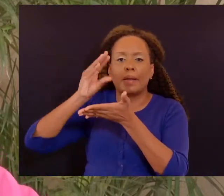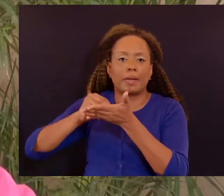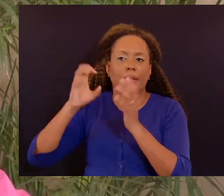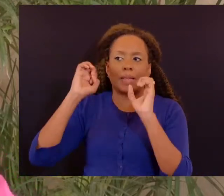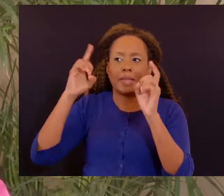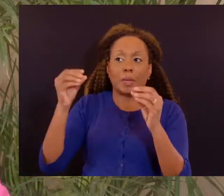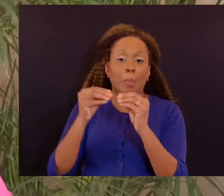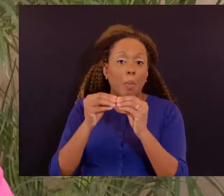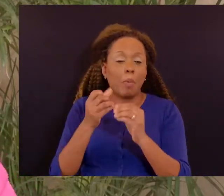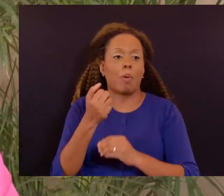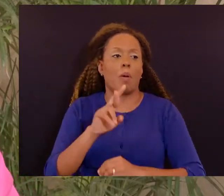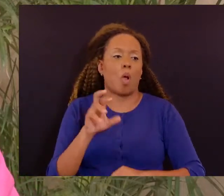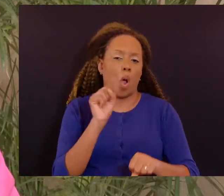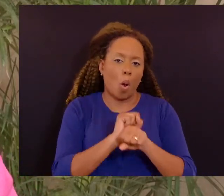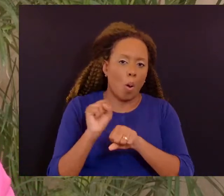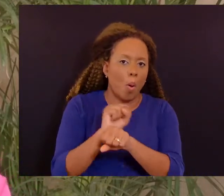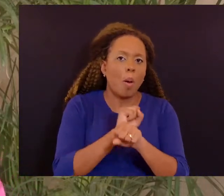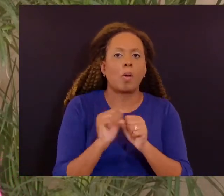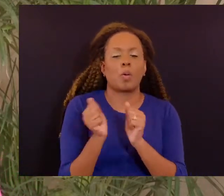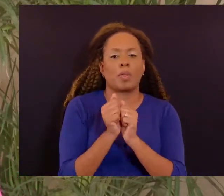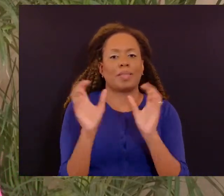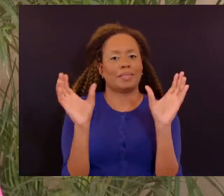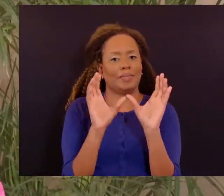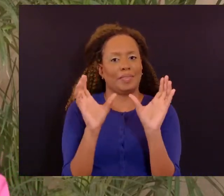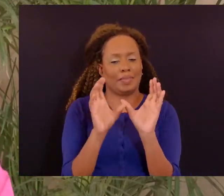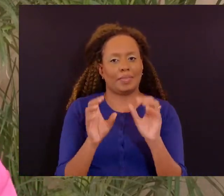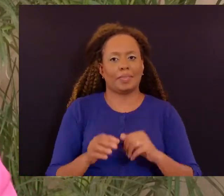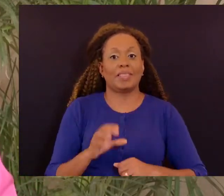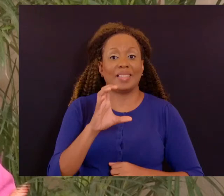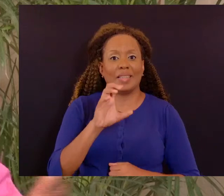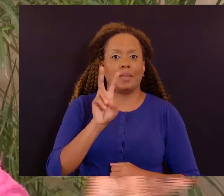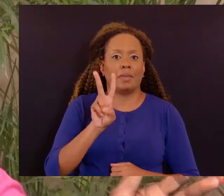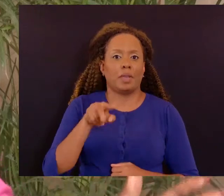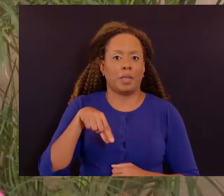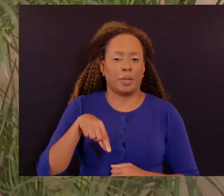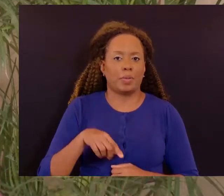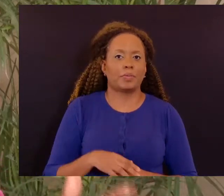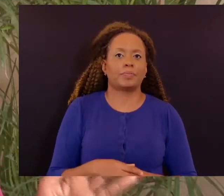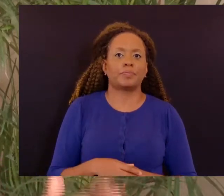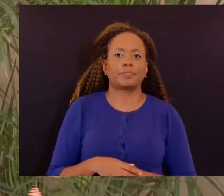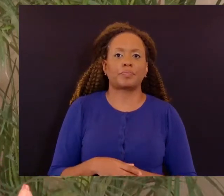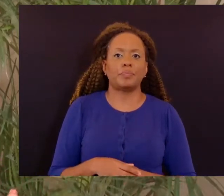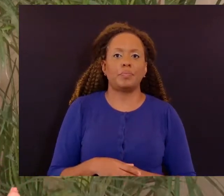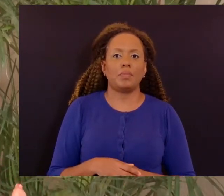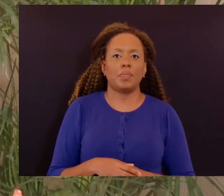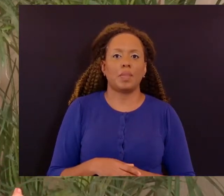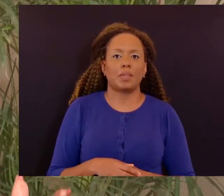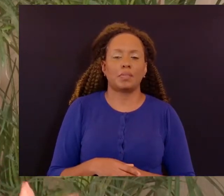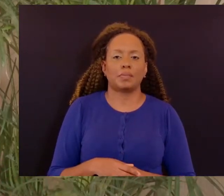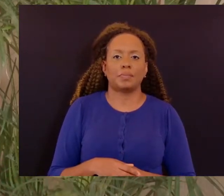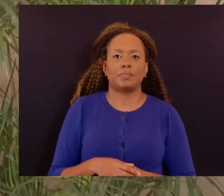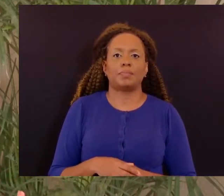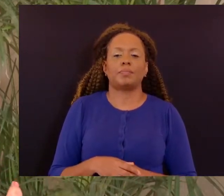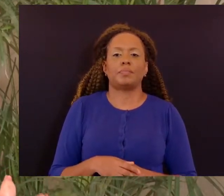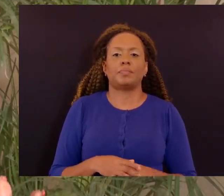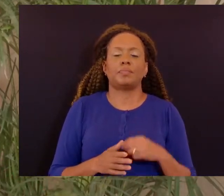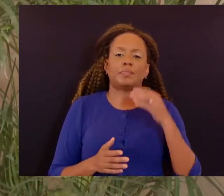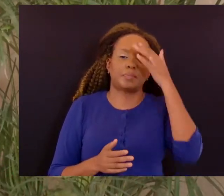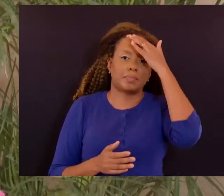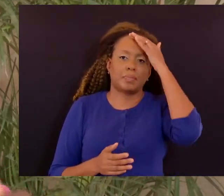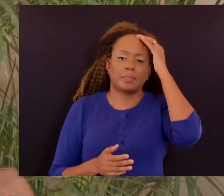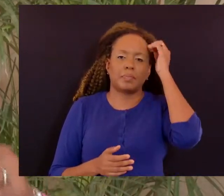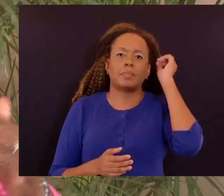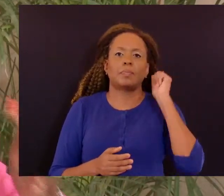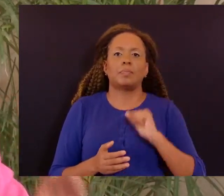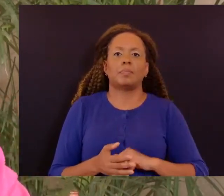work with that certification. So that is for the students who are currently in the